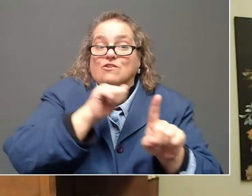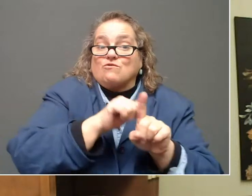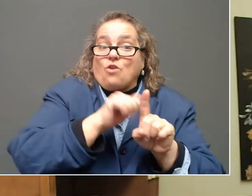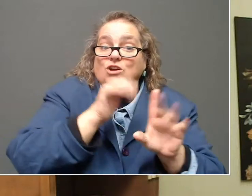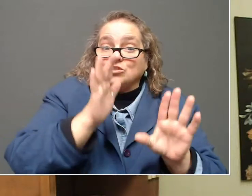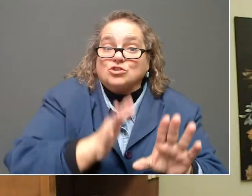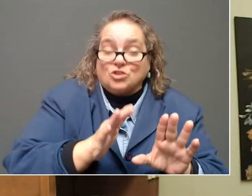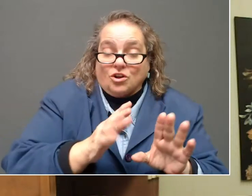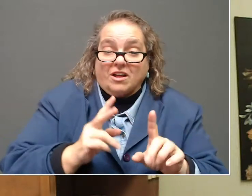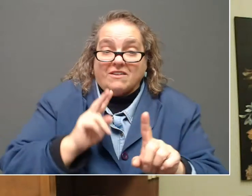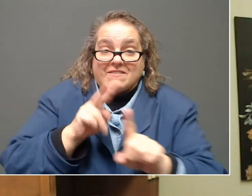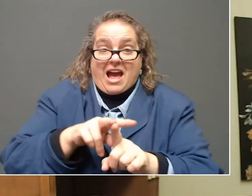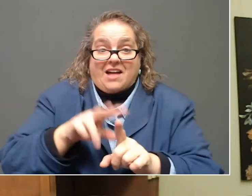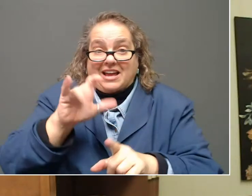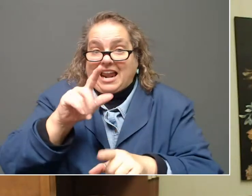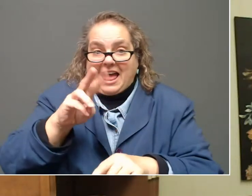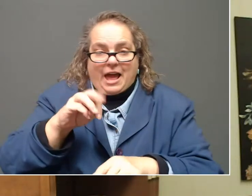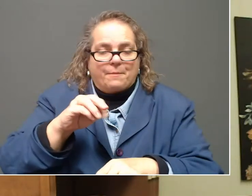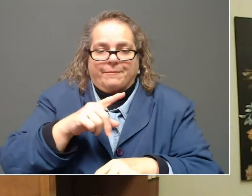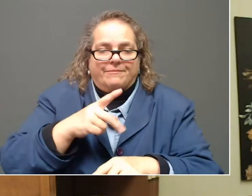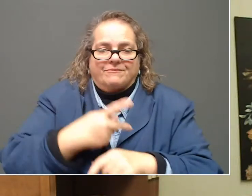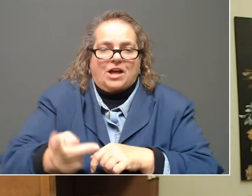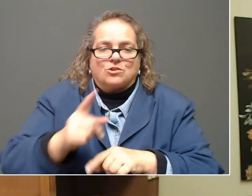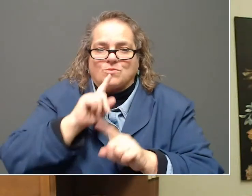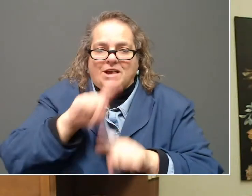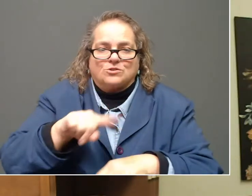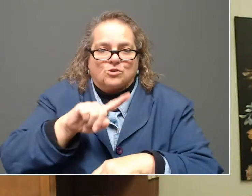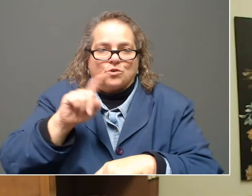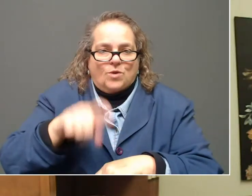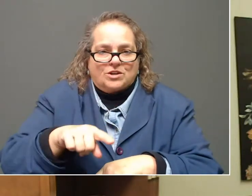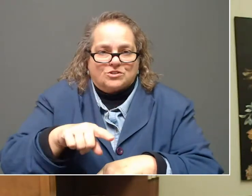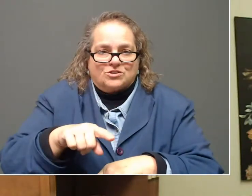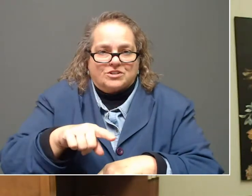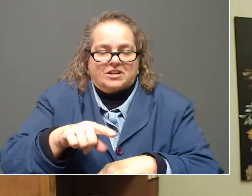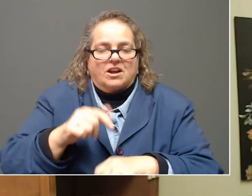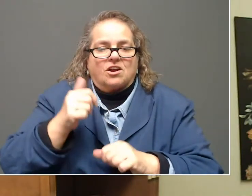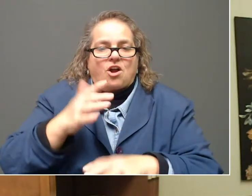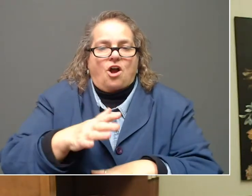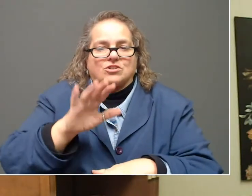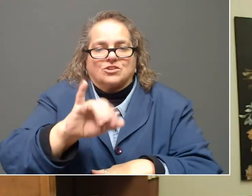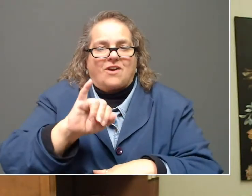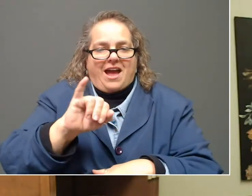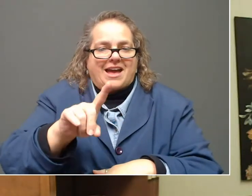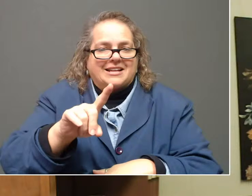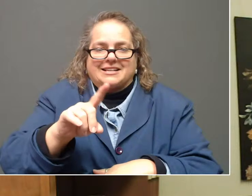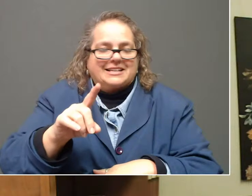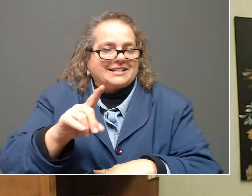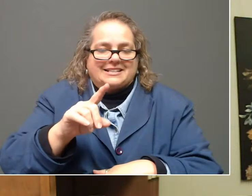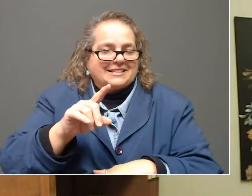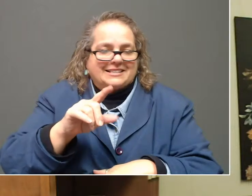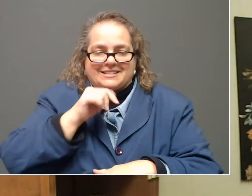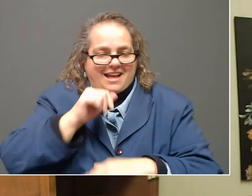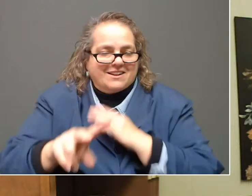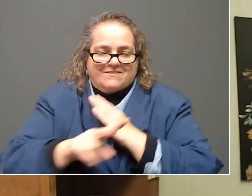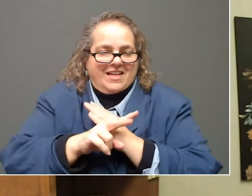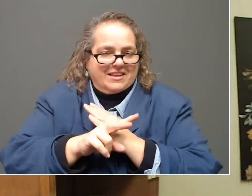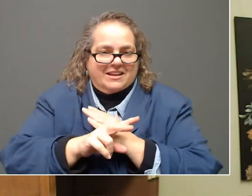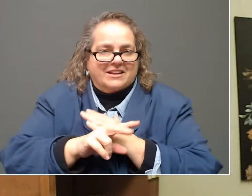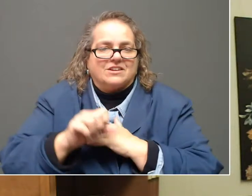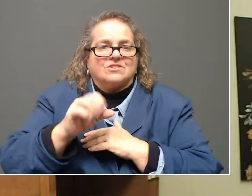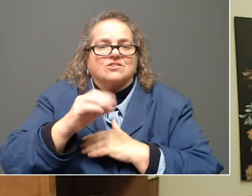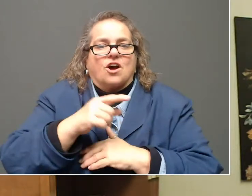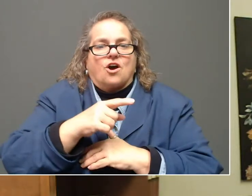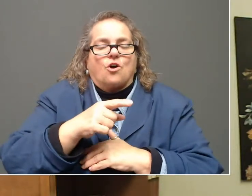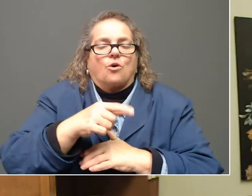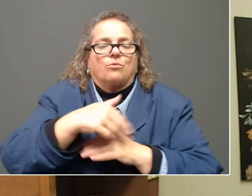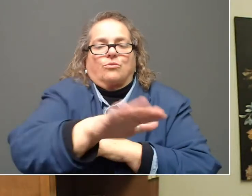very confusing. It reads as if that money is coming, and really all it means is if you ultimately qualify,